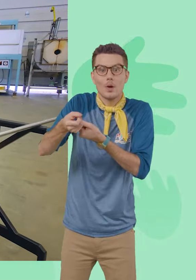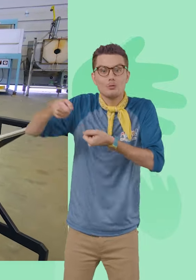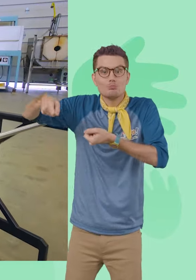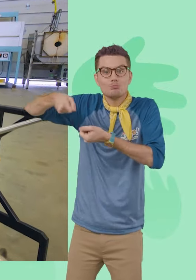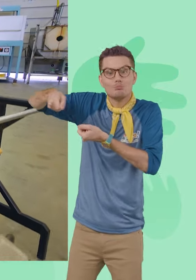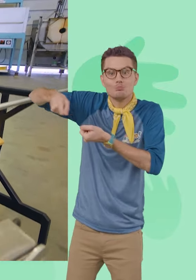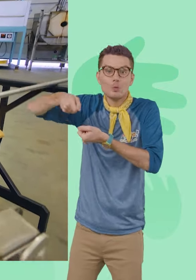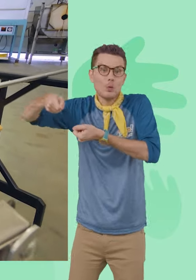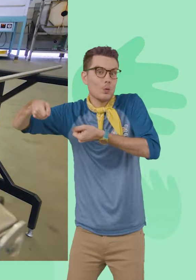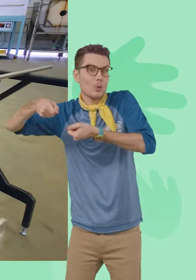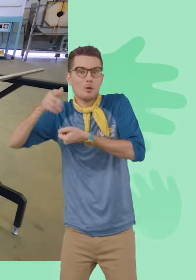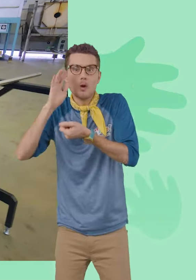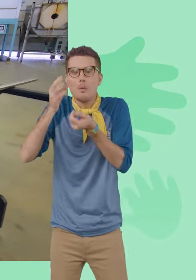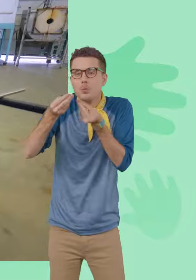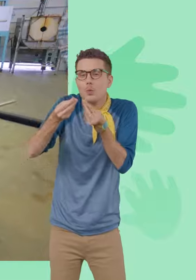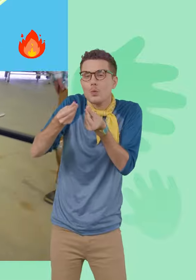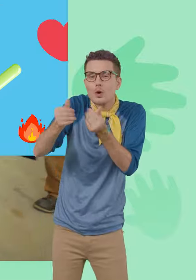it looks. Wow.